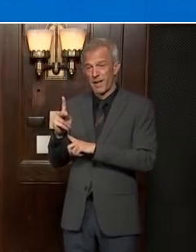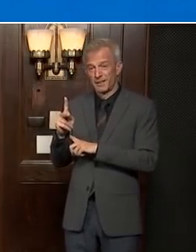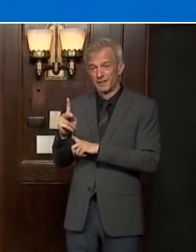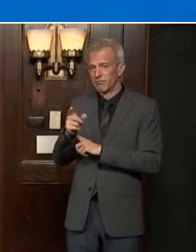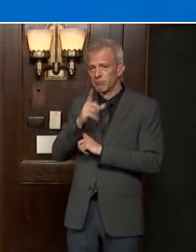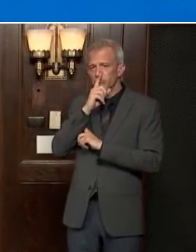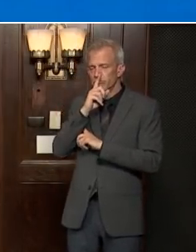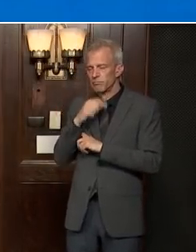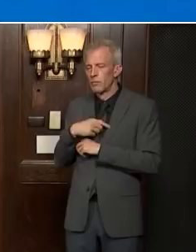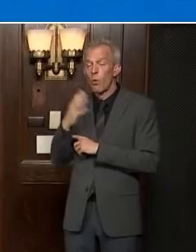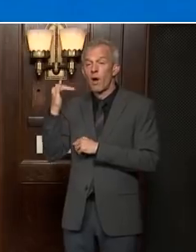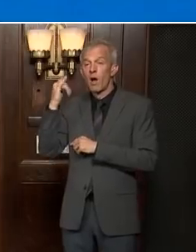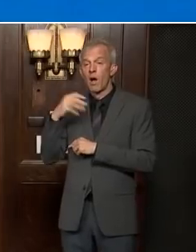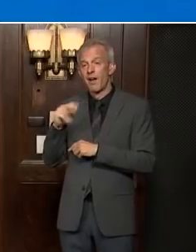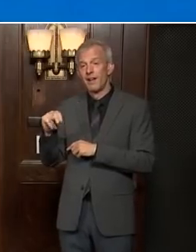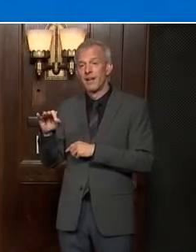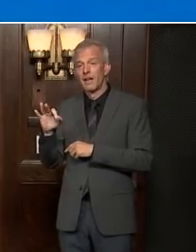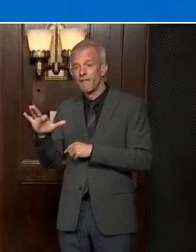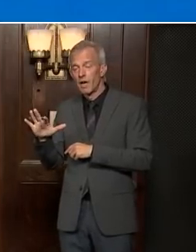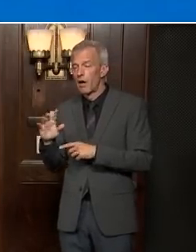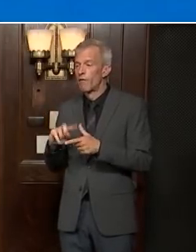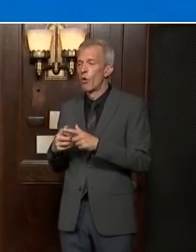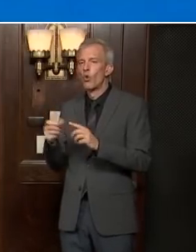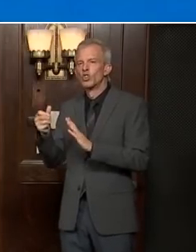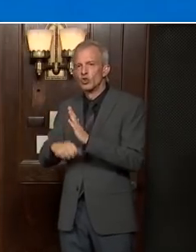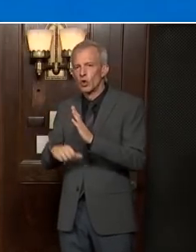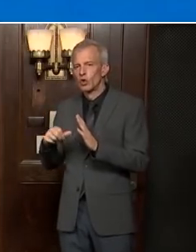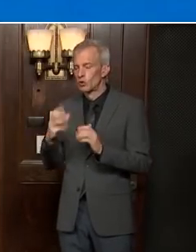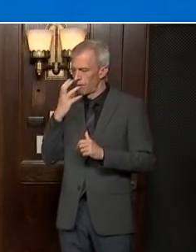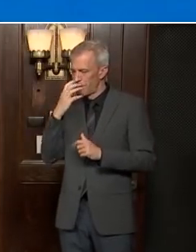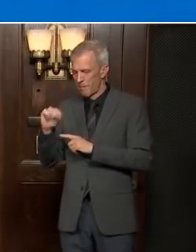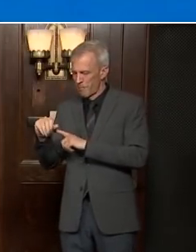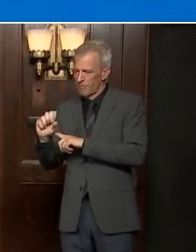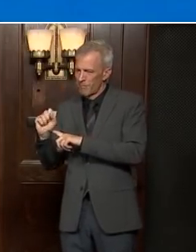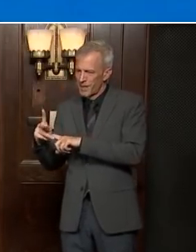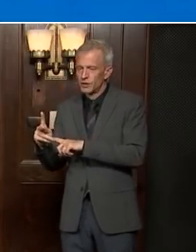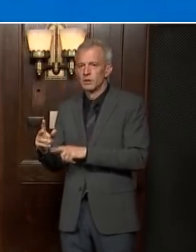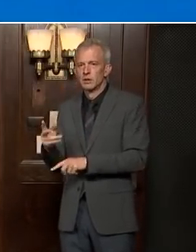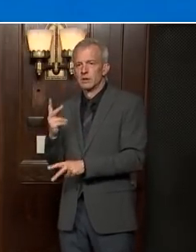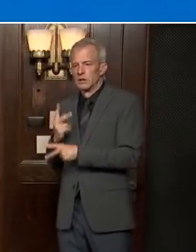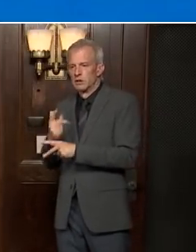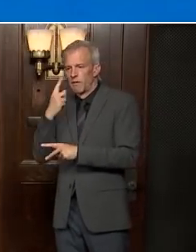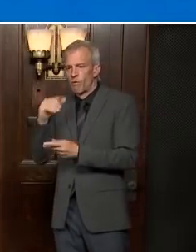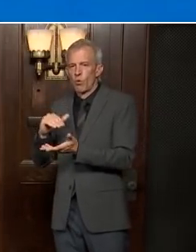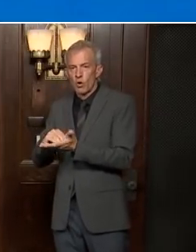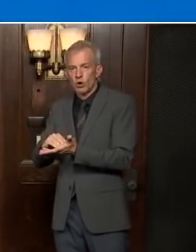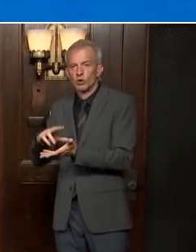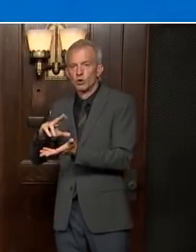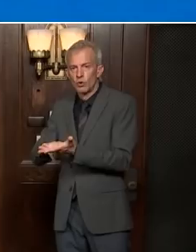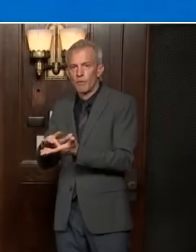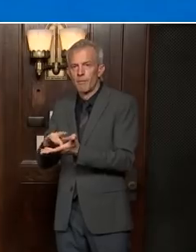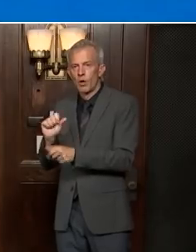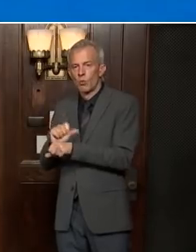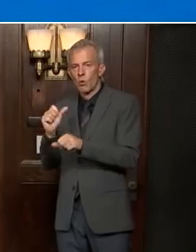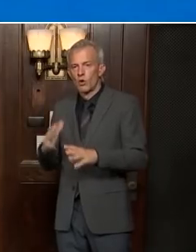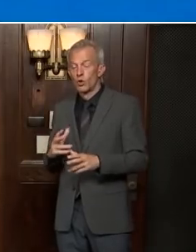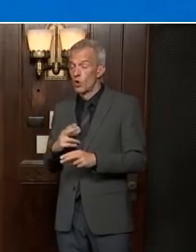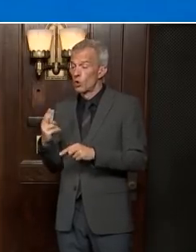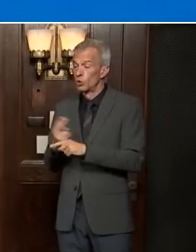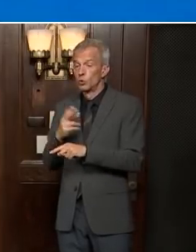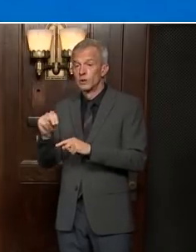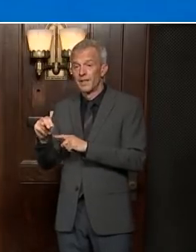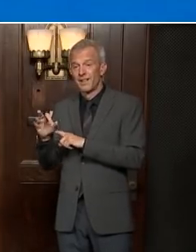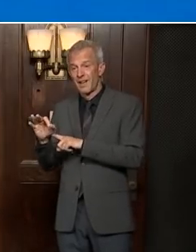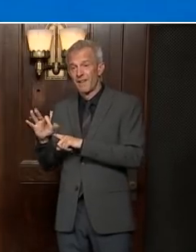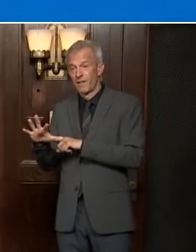medical grade masks like surgery masks are reserved for medical workers like doctors and nurses. And using an N95